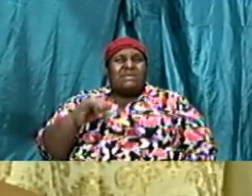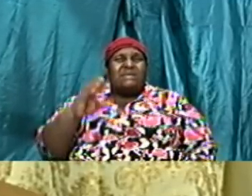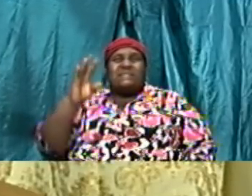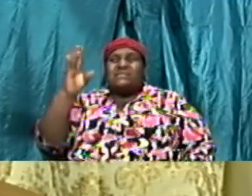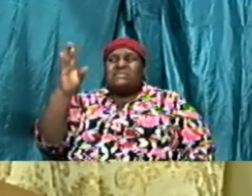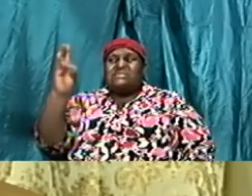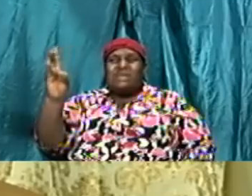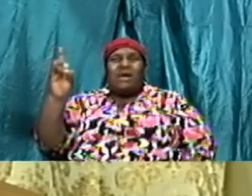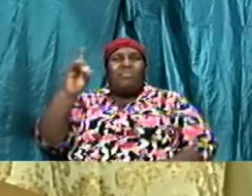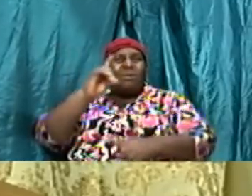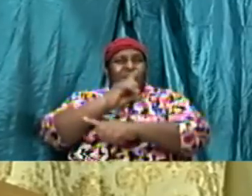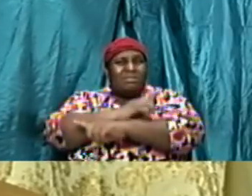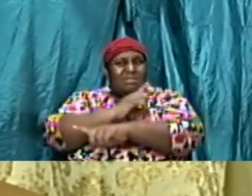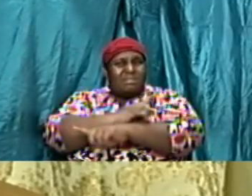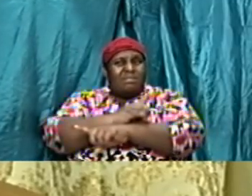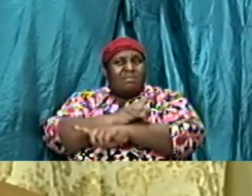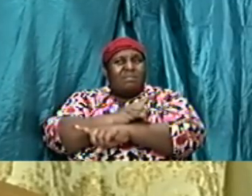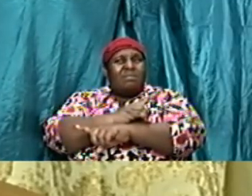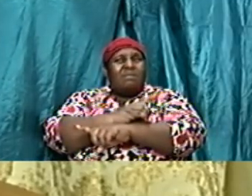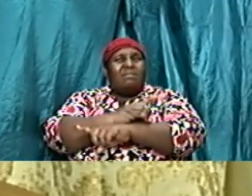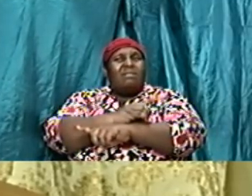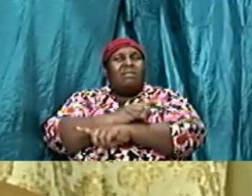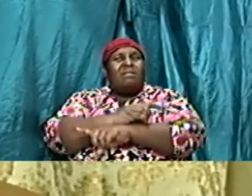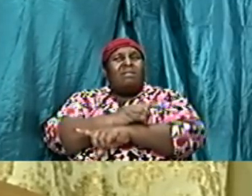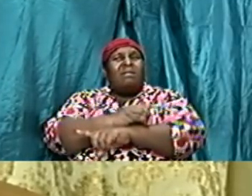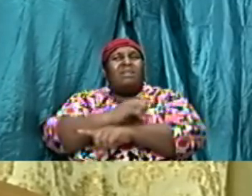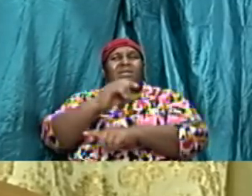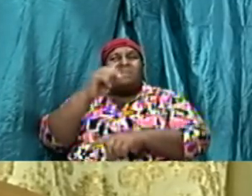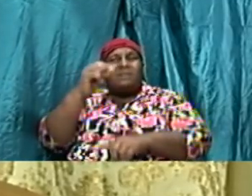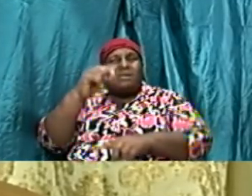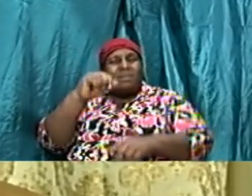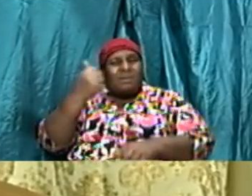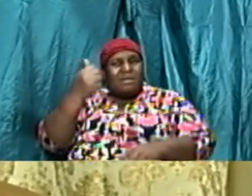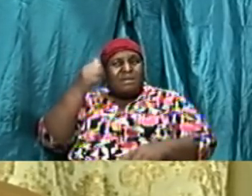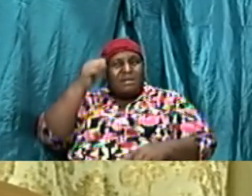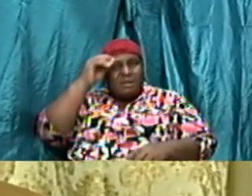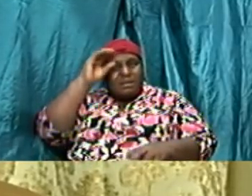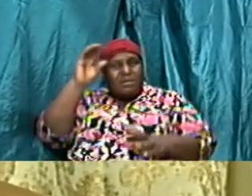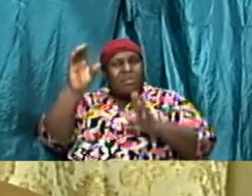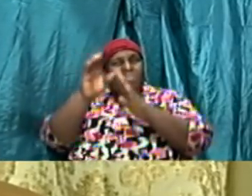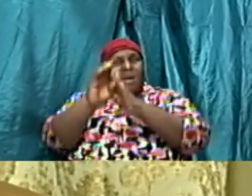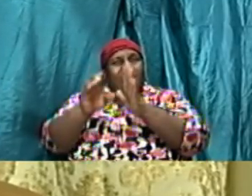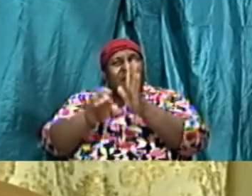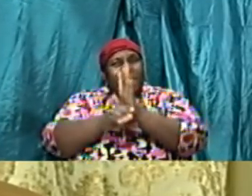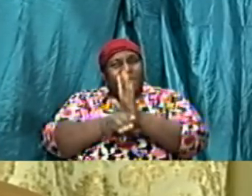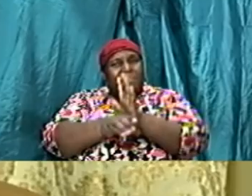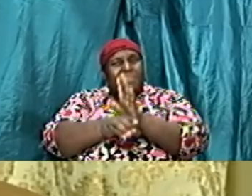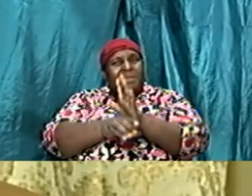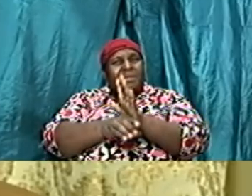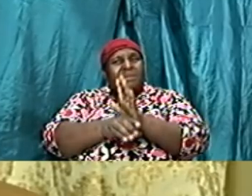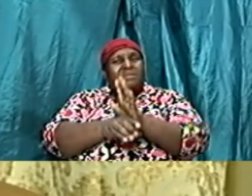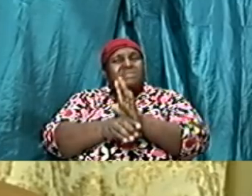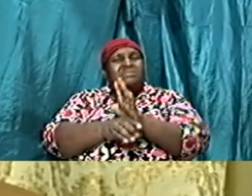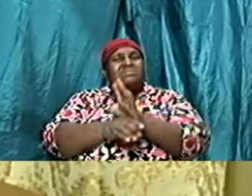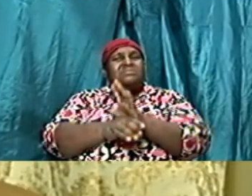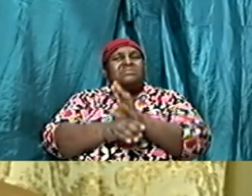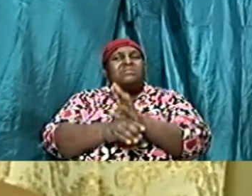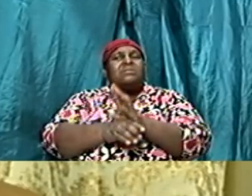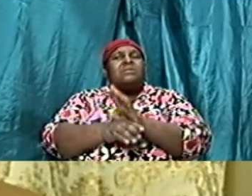really establishing scriptures that the Ten Commandments is the word of the covenant. In other